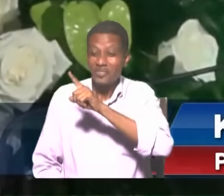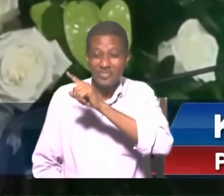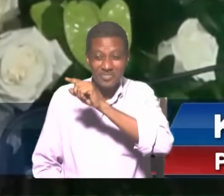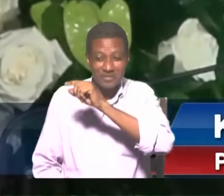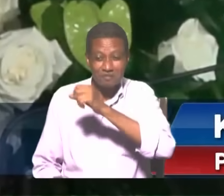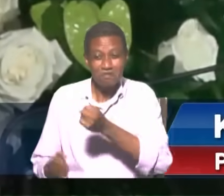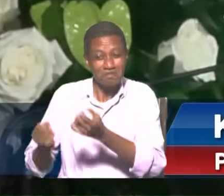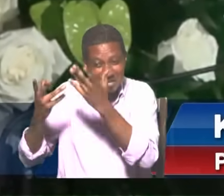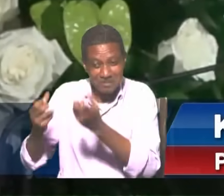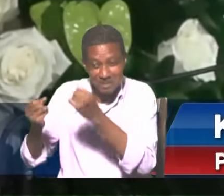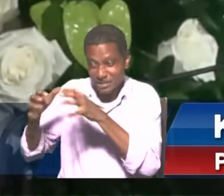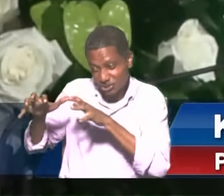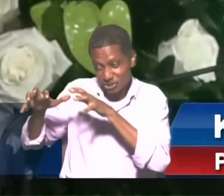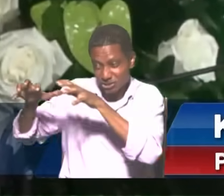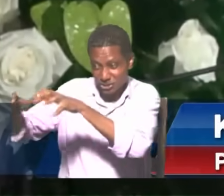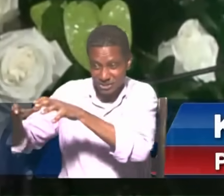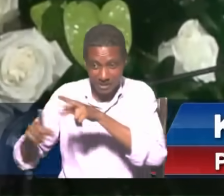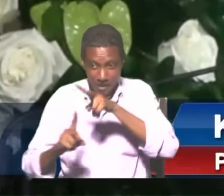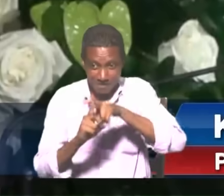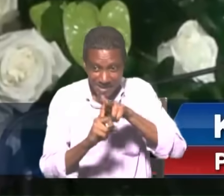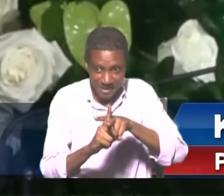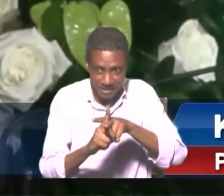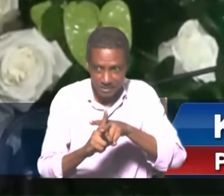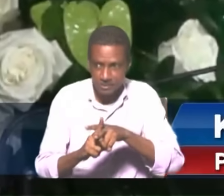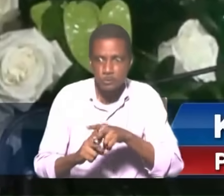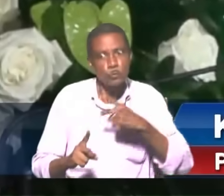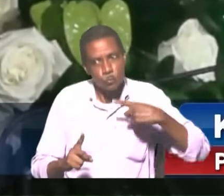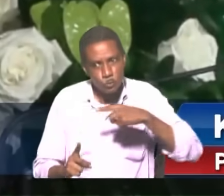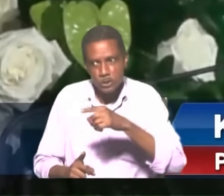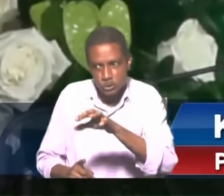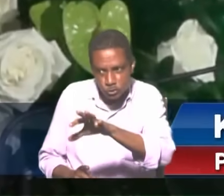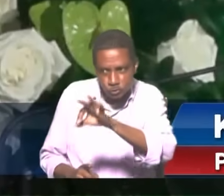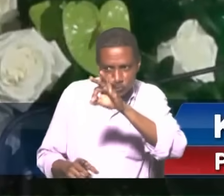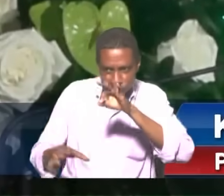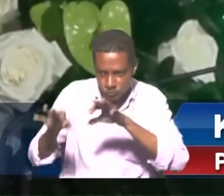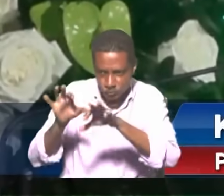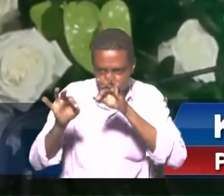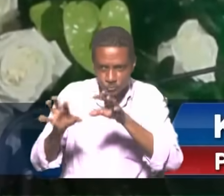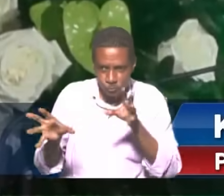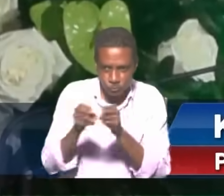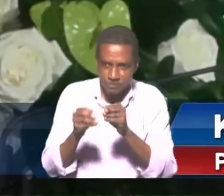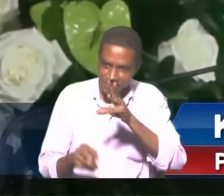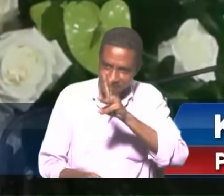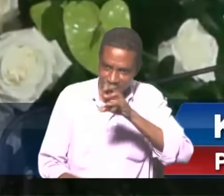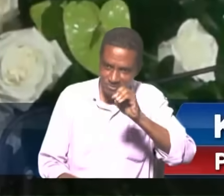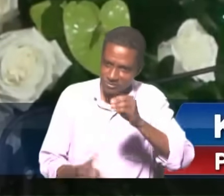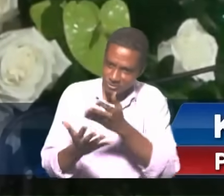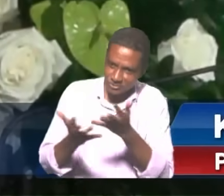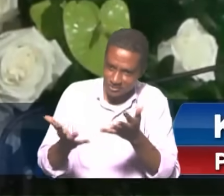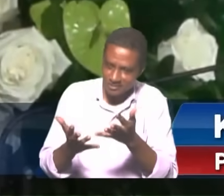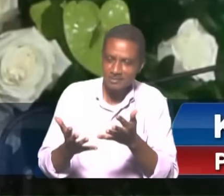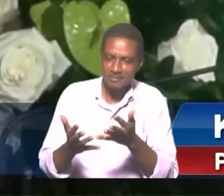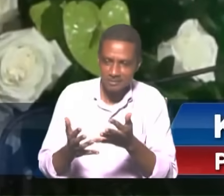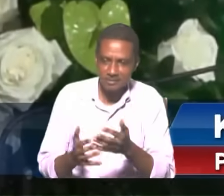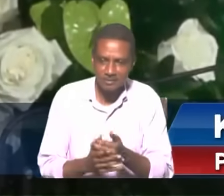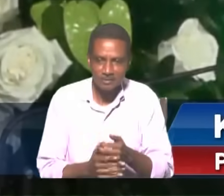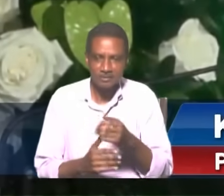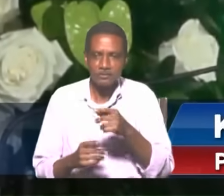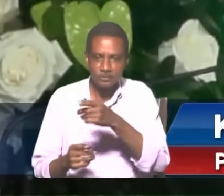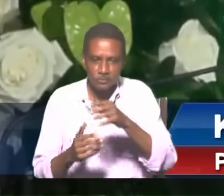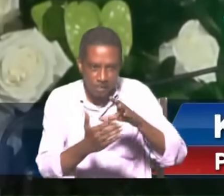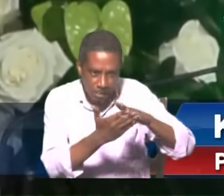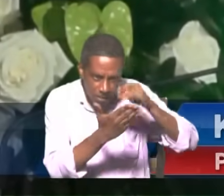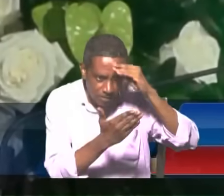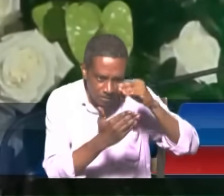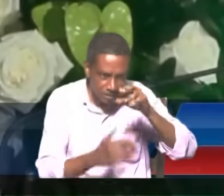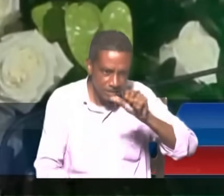were selected. And yet every applicant still benefits through a free two-day course, AI course,